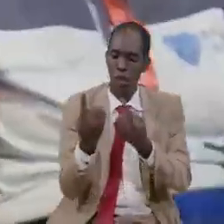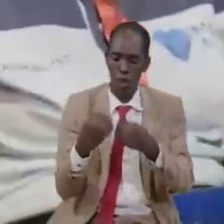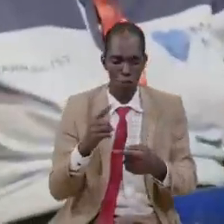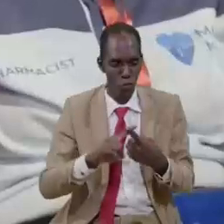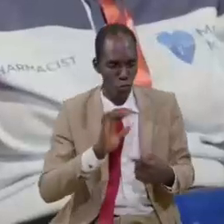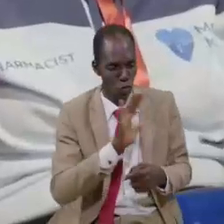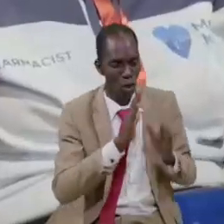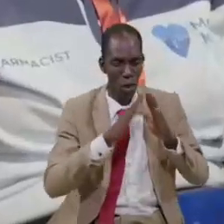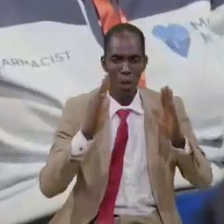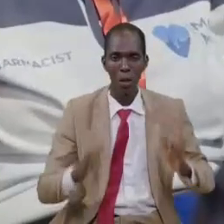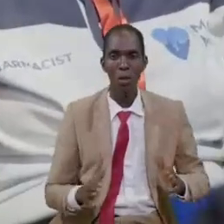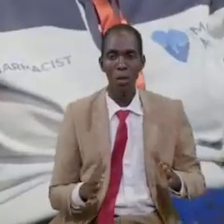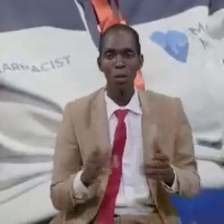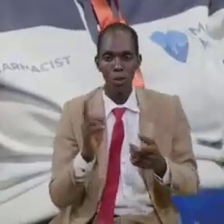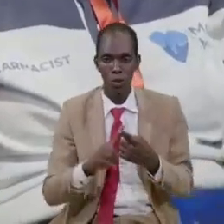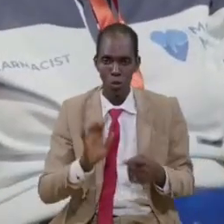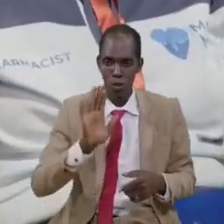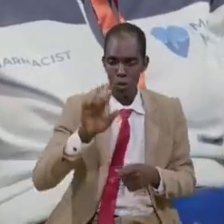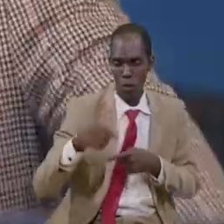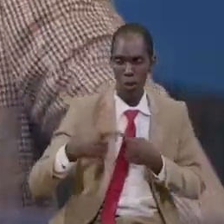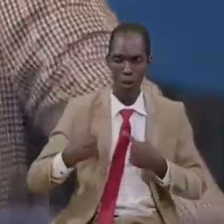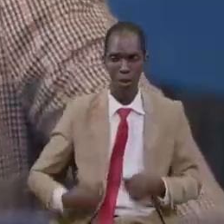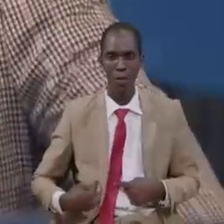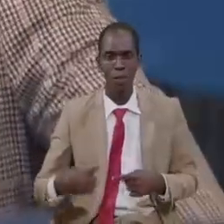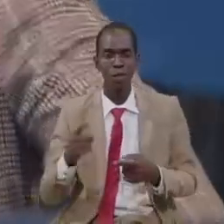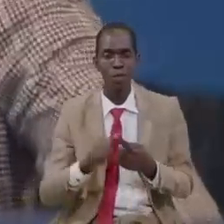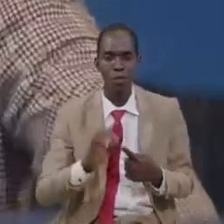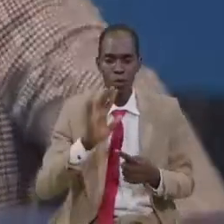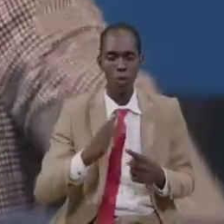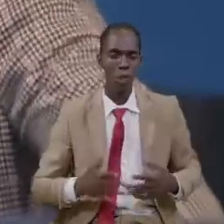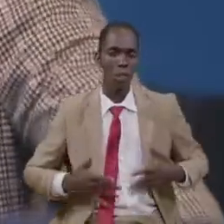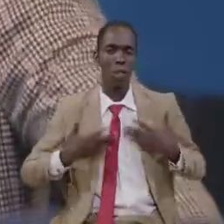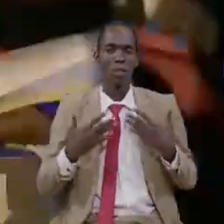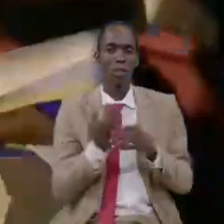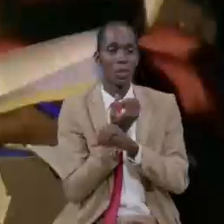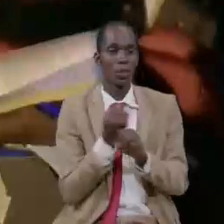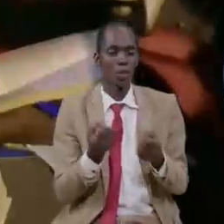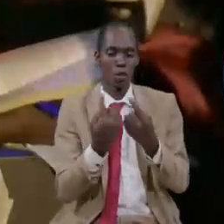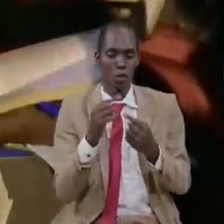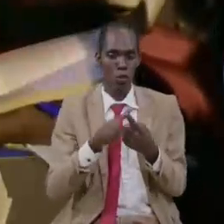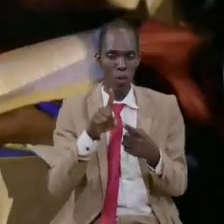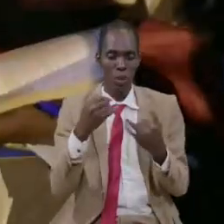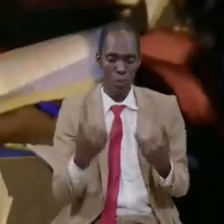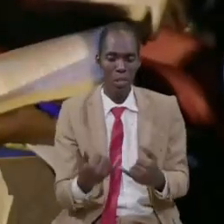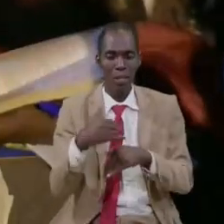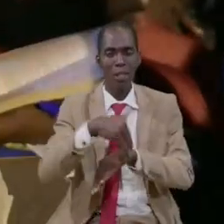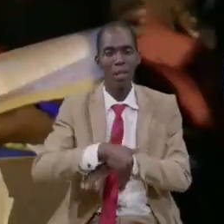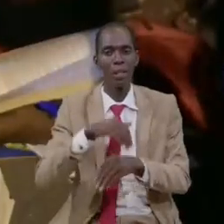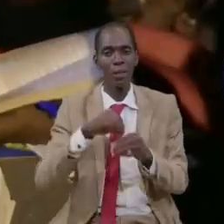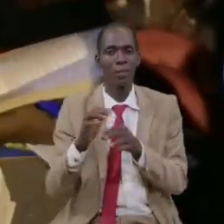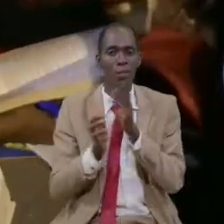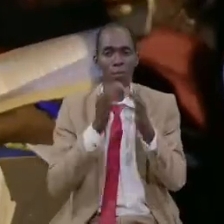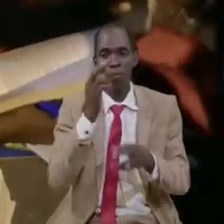to this heart, to this life. Salvation comes to you tonight. He didn't pay anything,